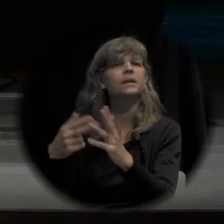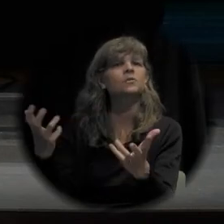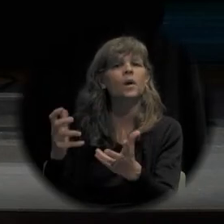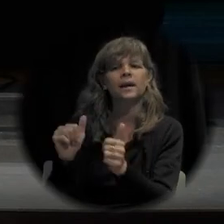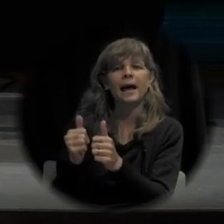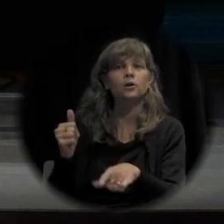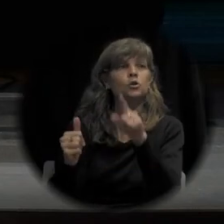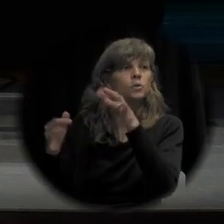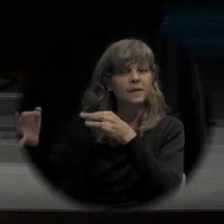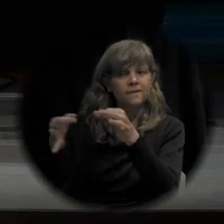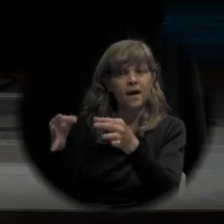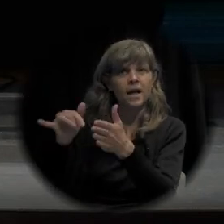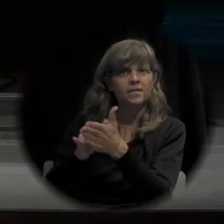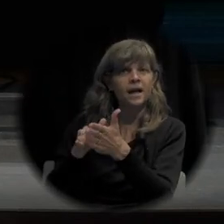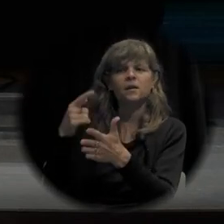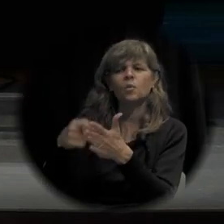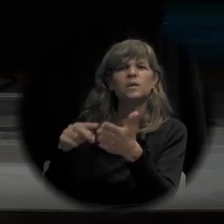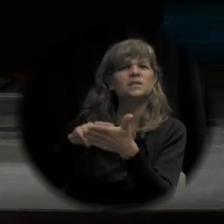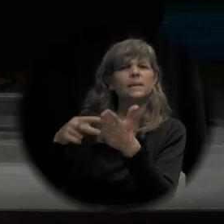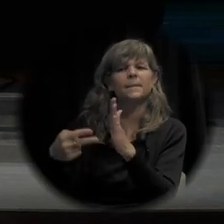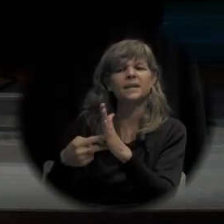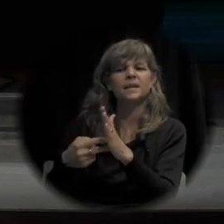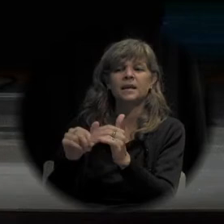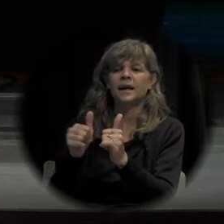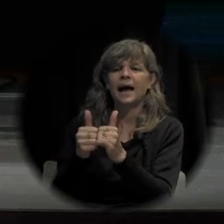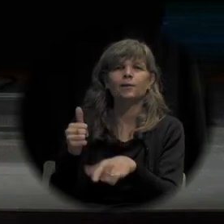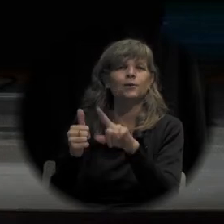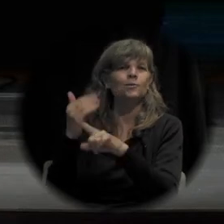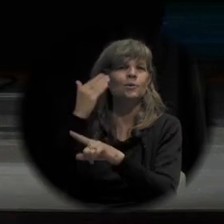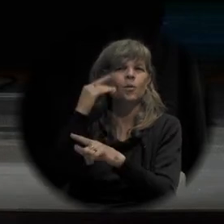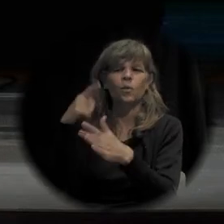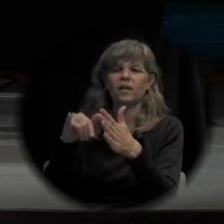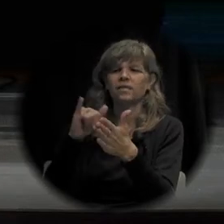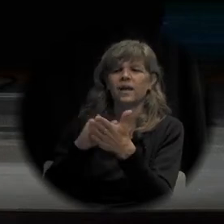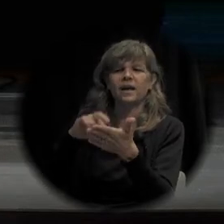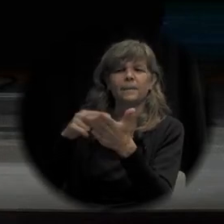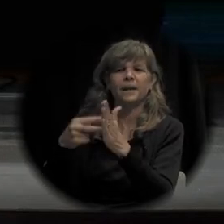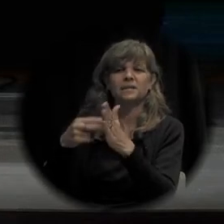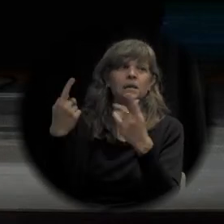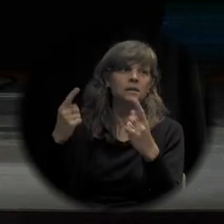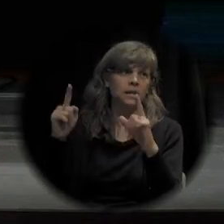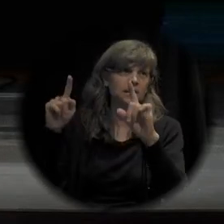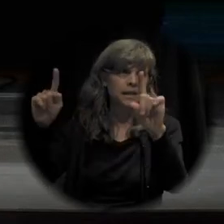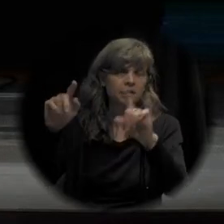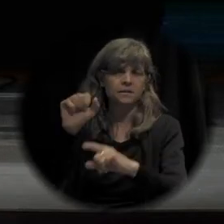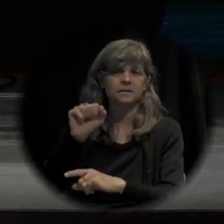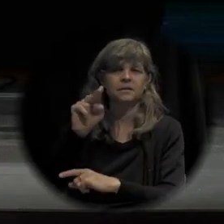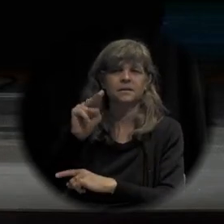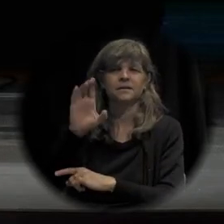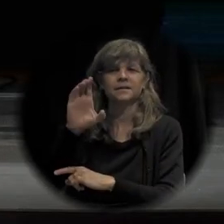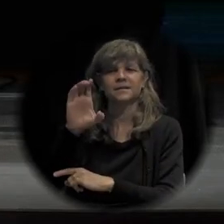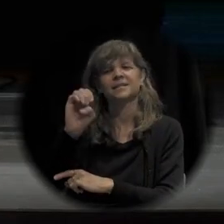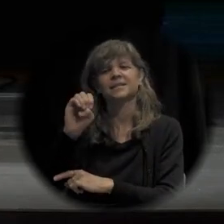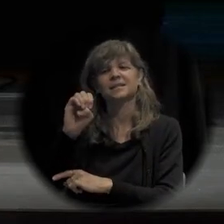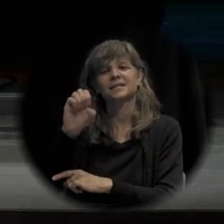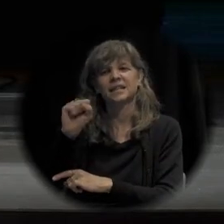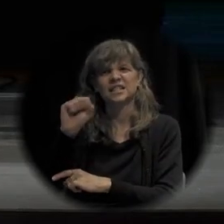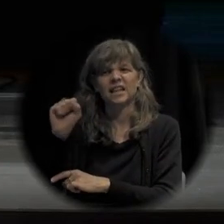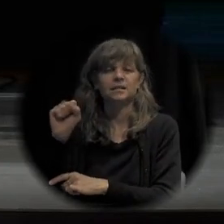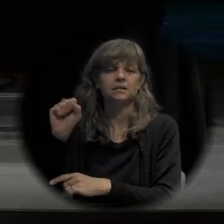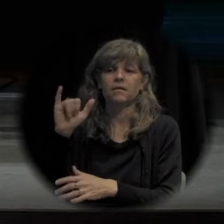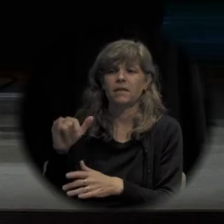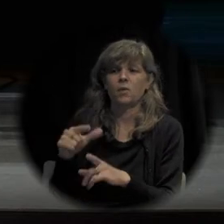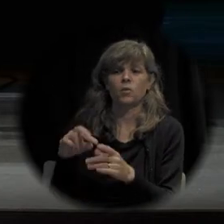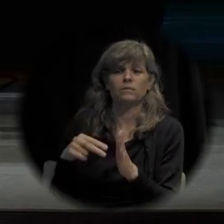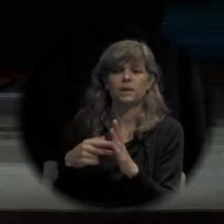do we guarantee success? How do we reach that? What does that mean? So I wanted to think about that a little bit because I honestly think that is where